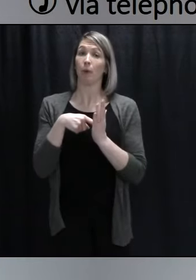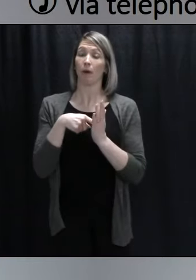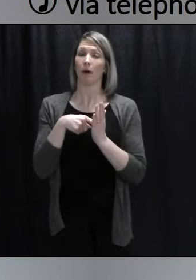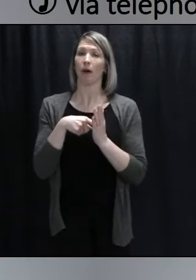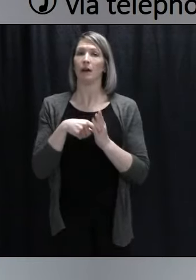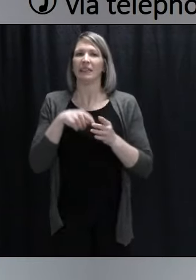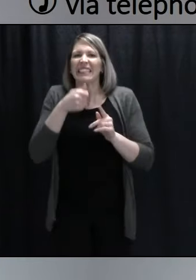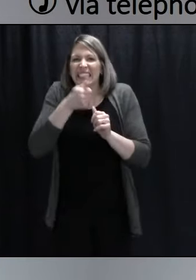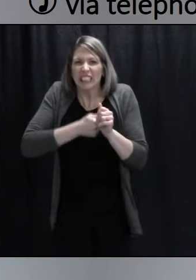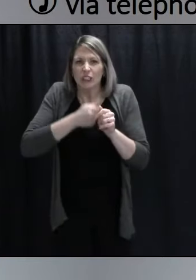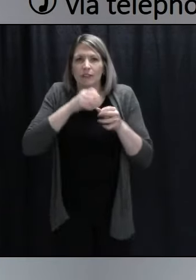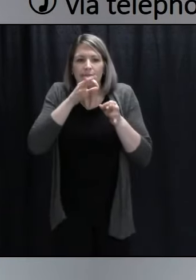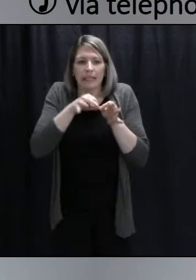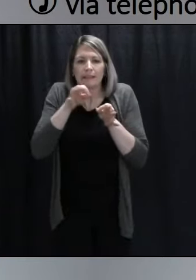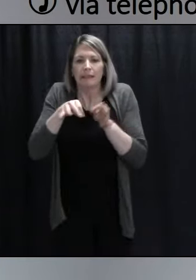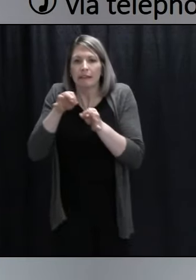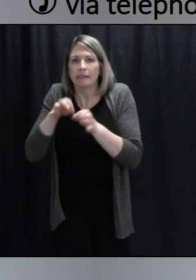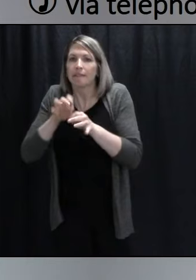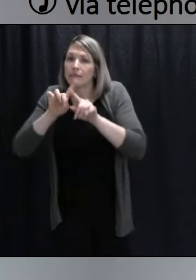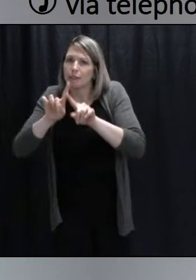that has both our